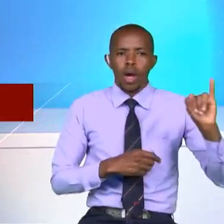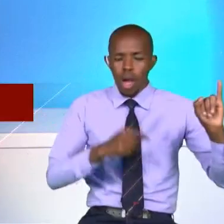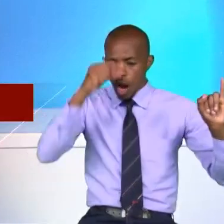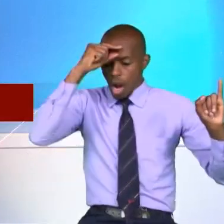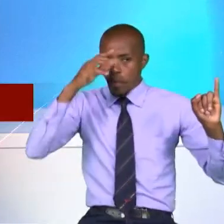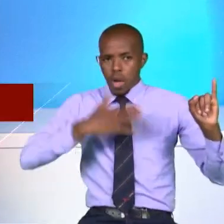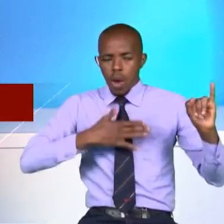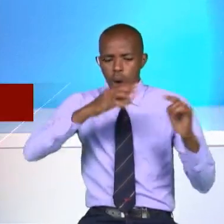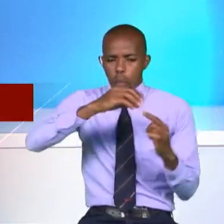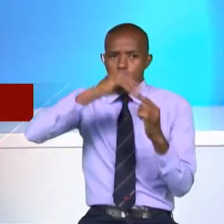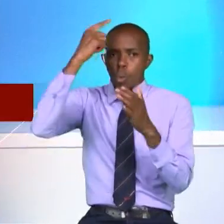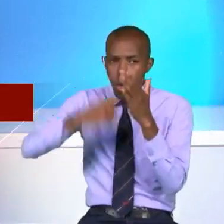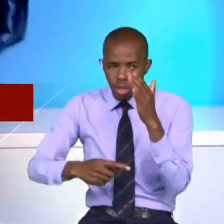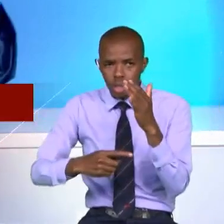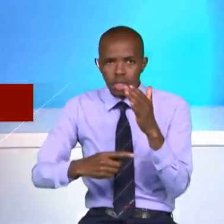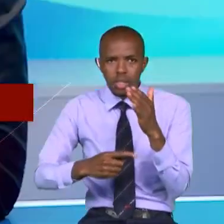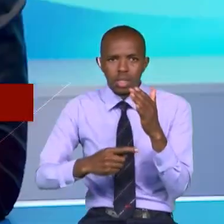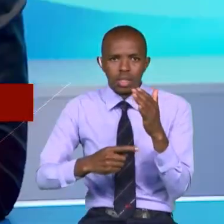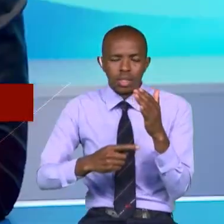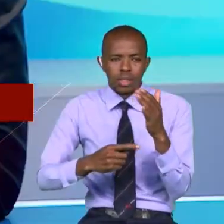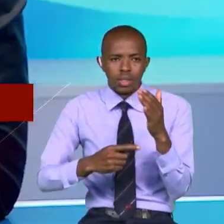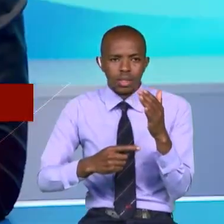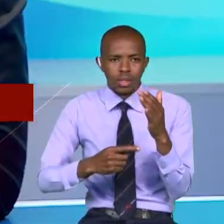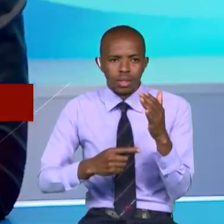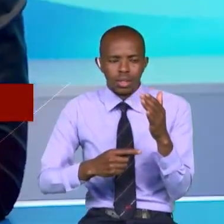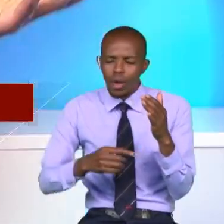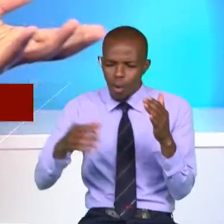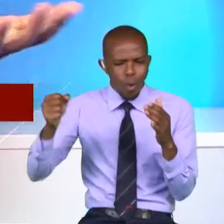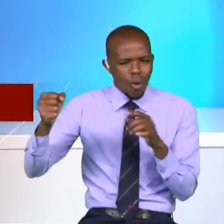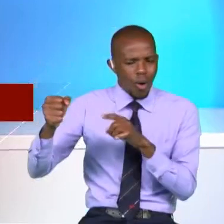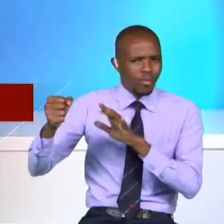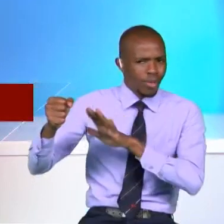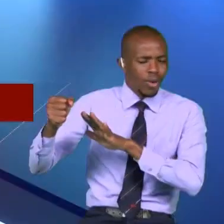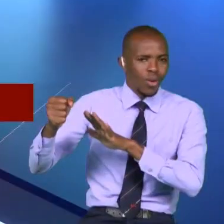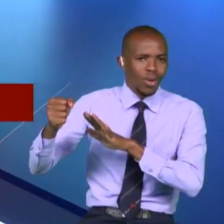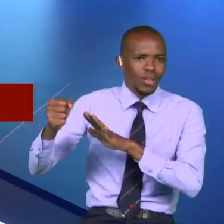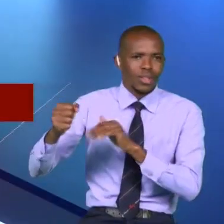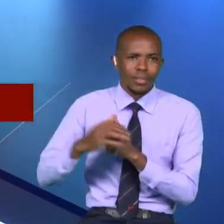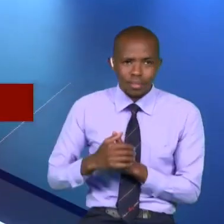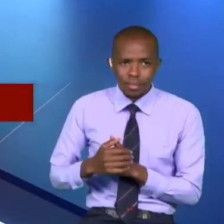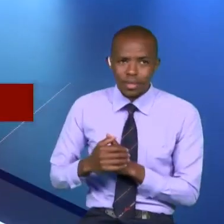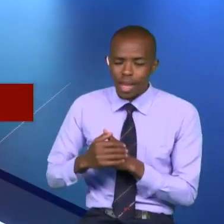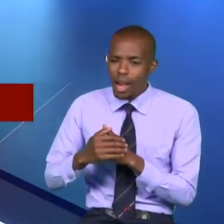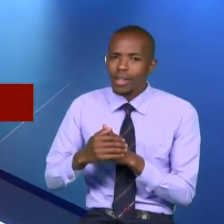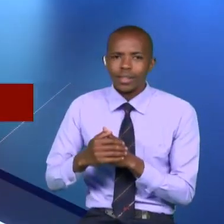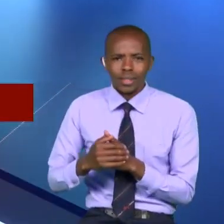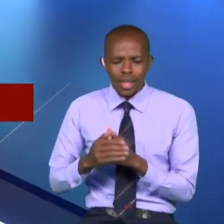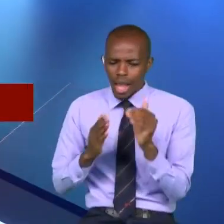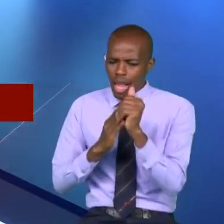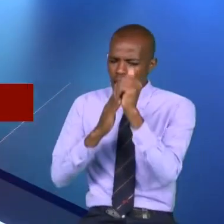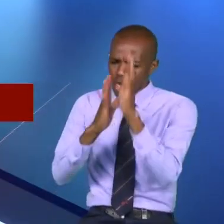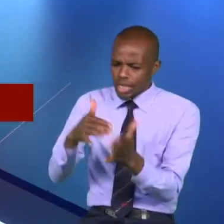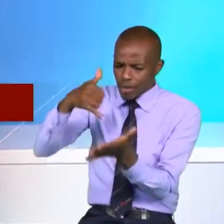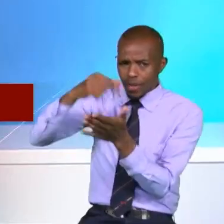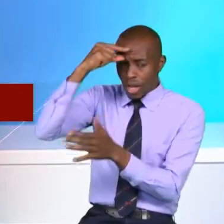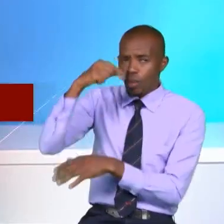government's priority is creating the jobs. Government which jobs. You are. Hold on. Me, I'm not in any government. I've not been gazetted. The party leader is in that government.